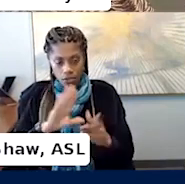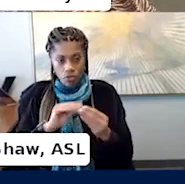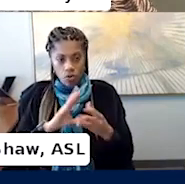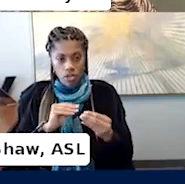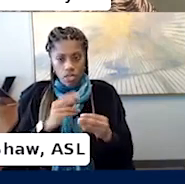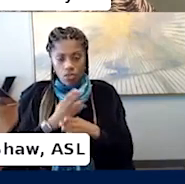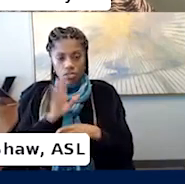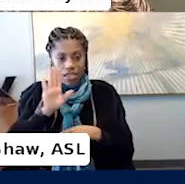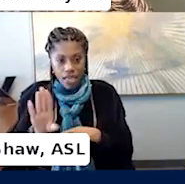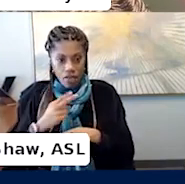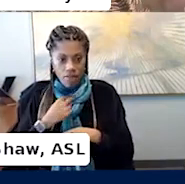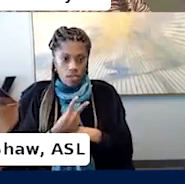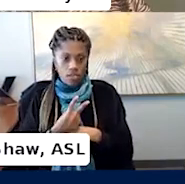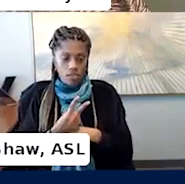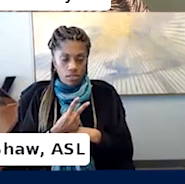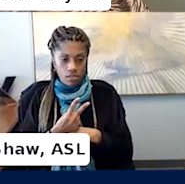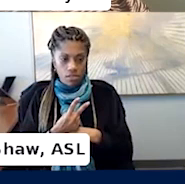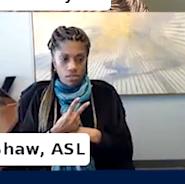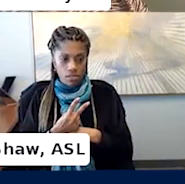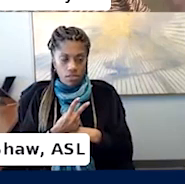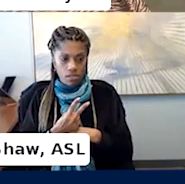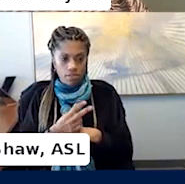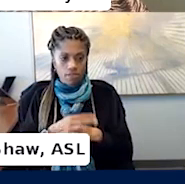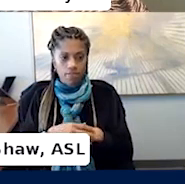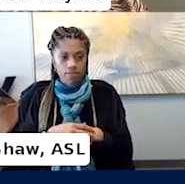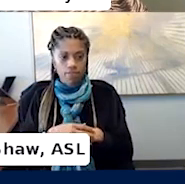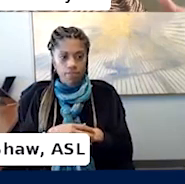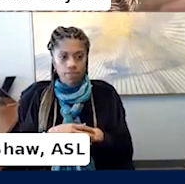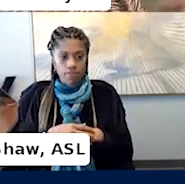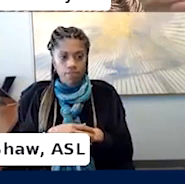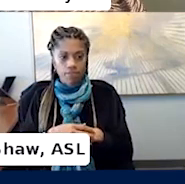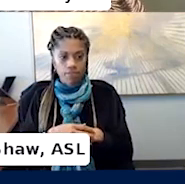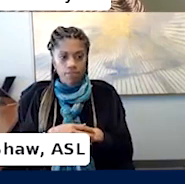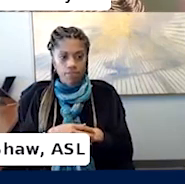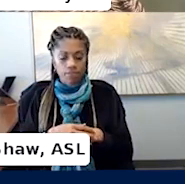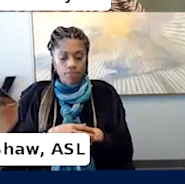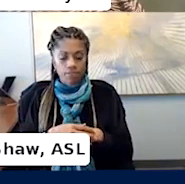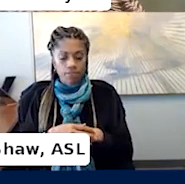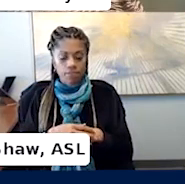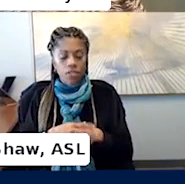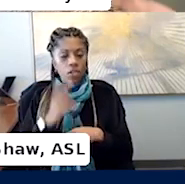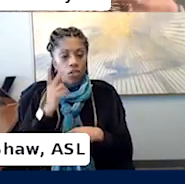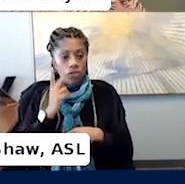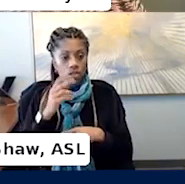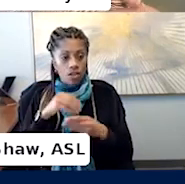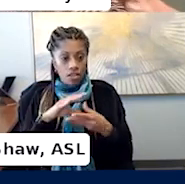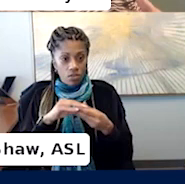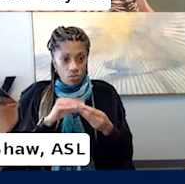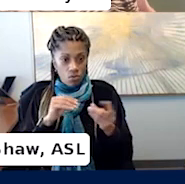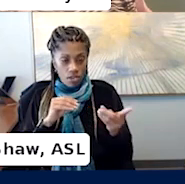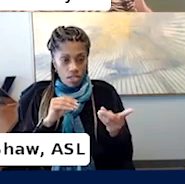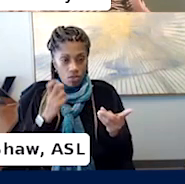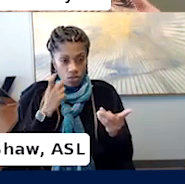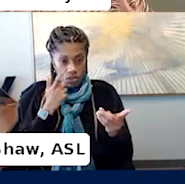giving them the agency. And we saw that in the story that you shared with us. It's so important for us to feel